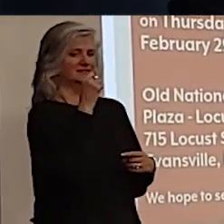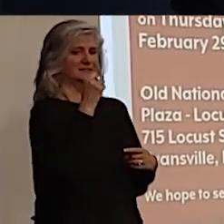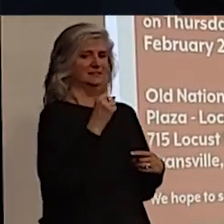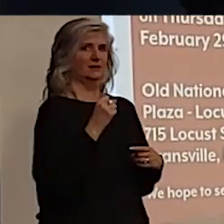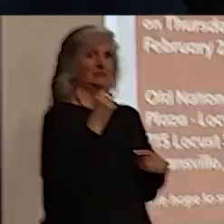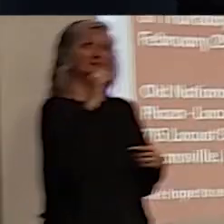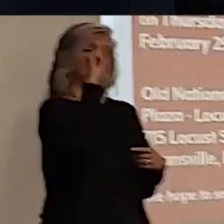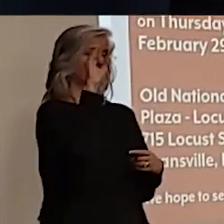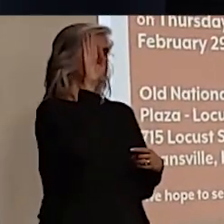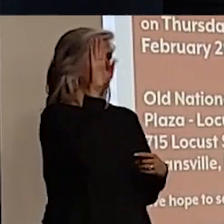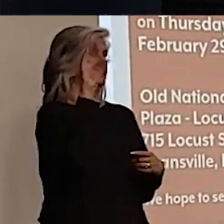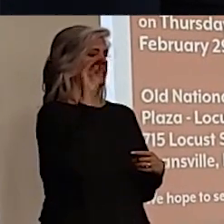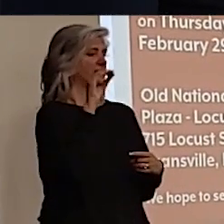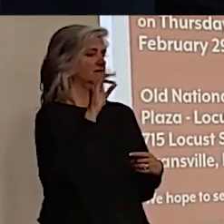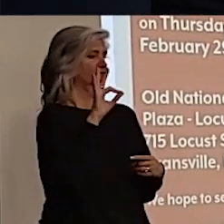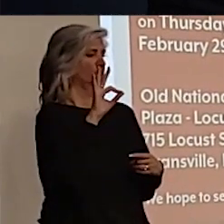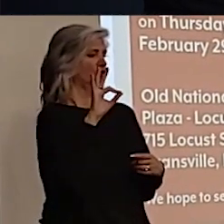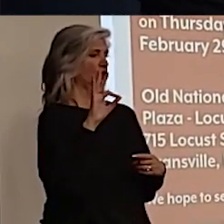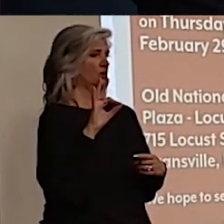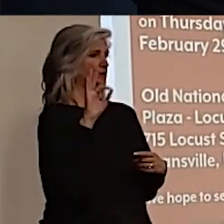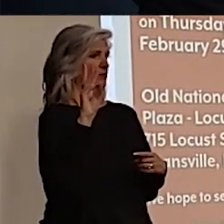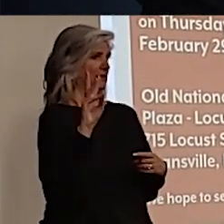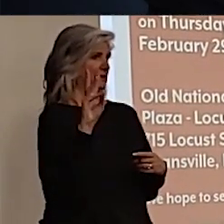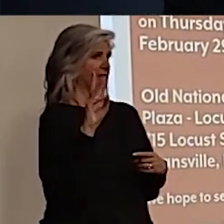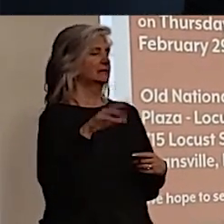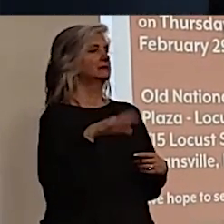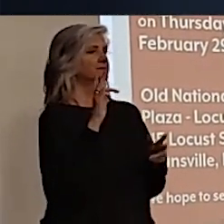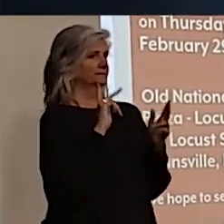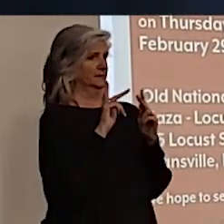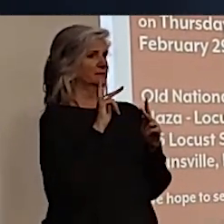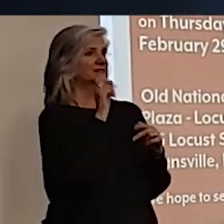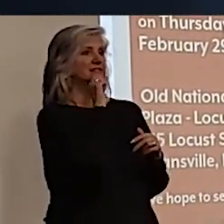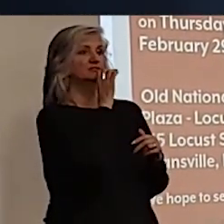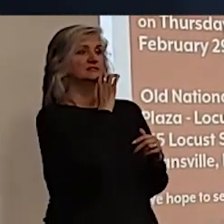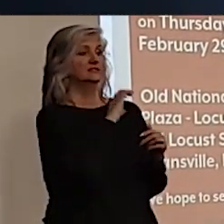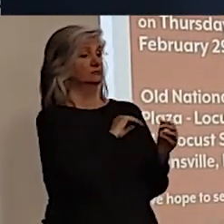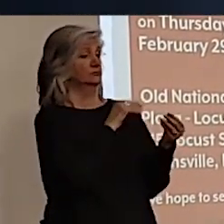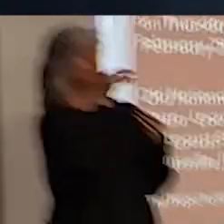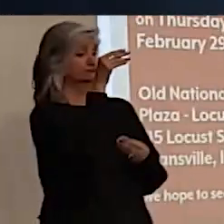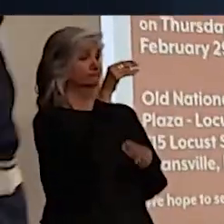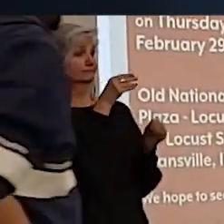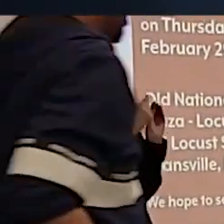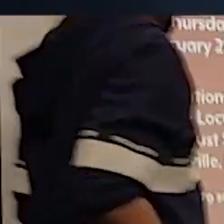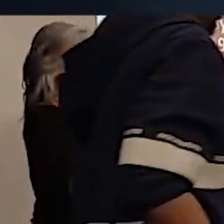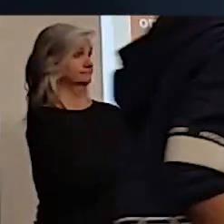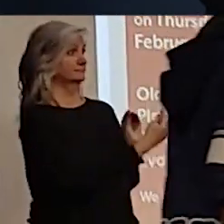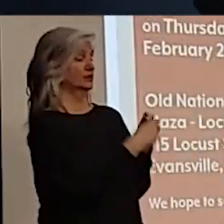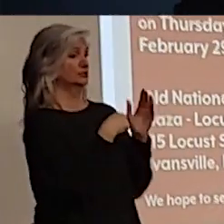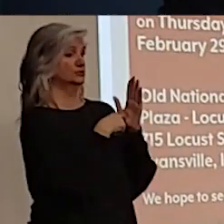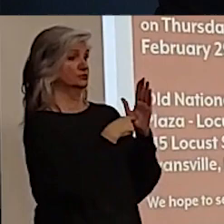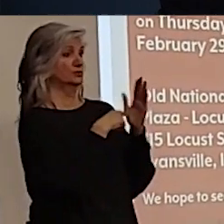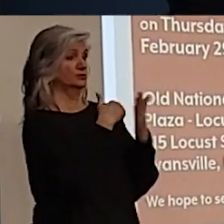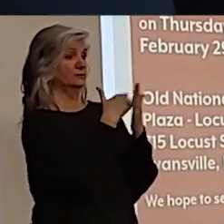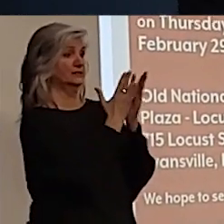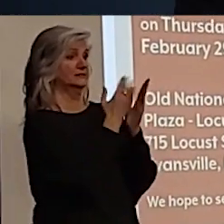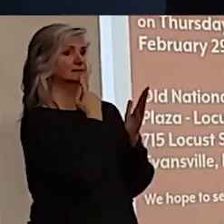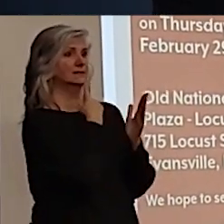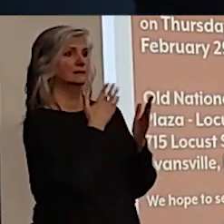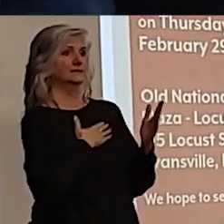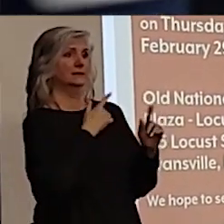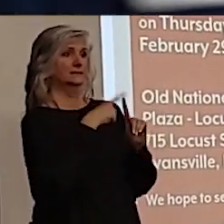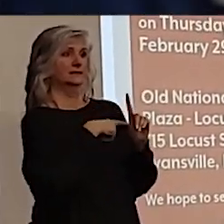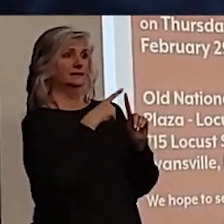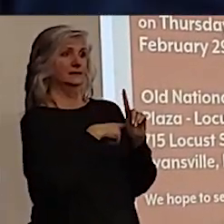where seniors on Social Security fixed income went up with their monthly budgets. said, this is my monthly